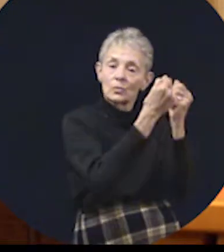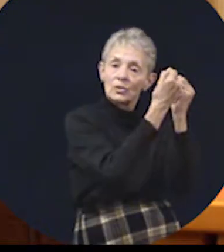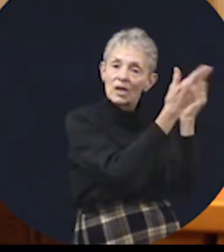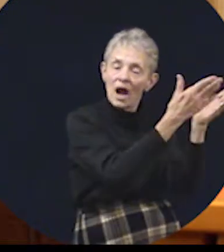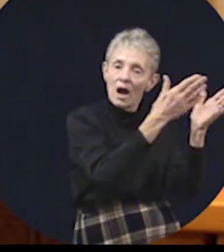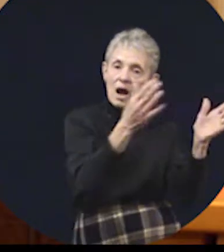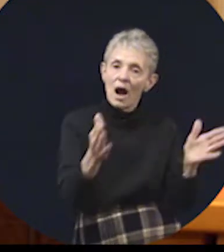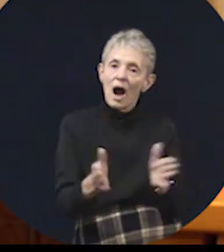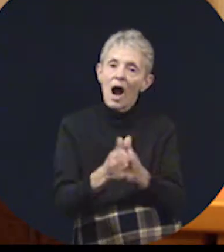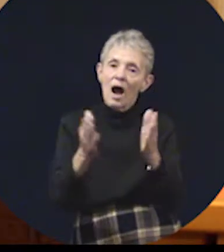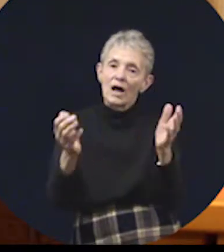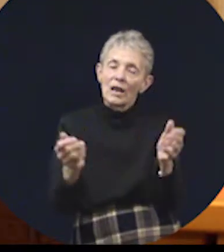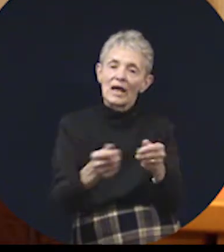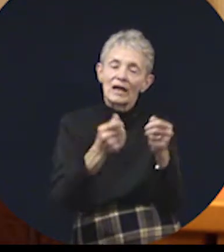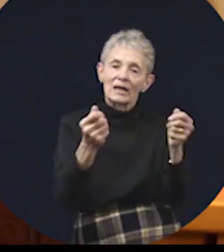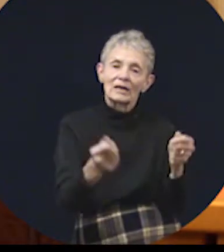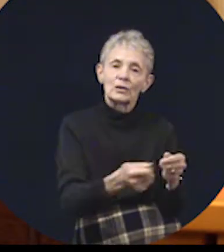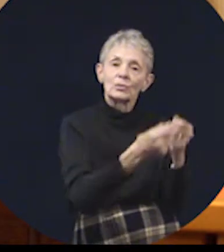Alleluia,